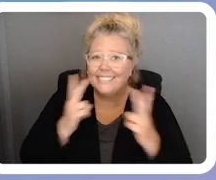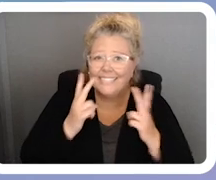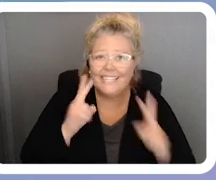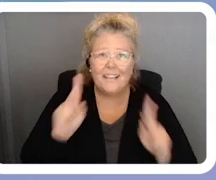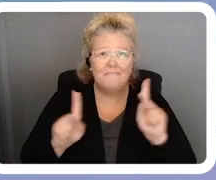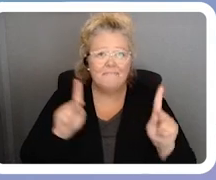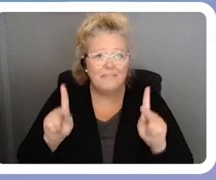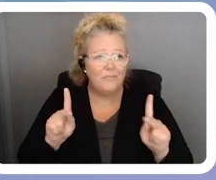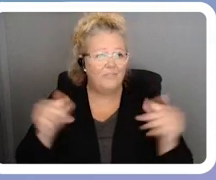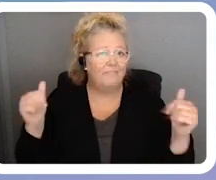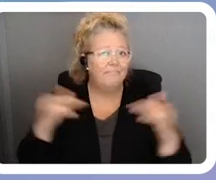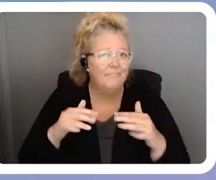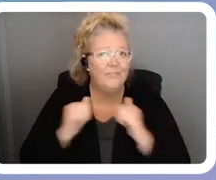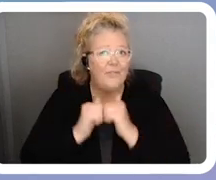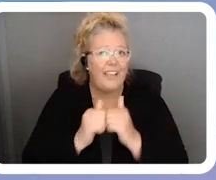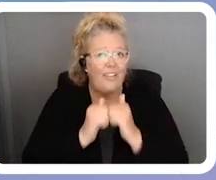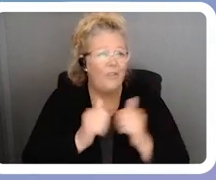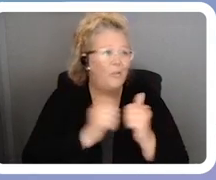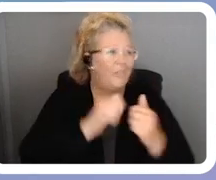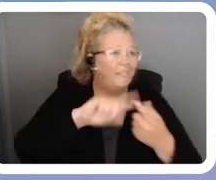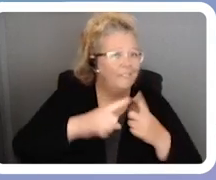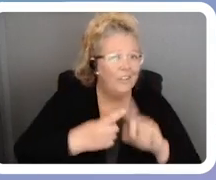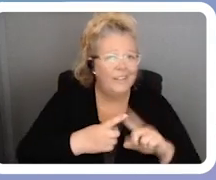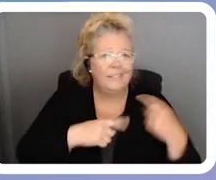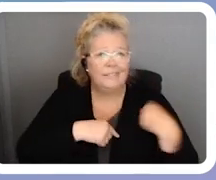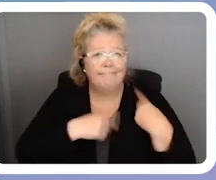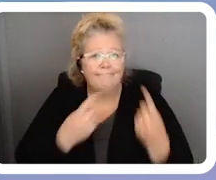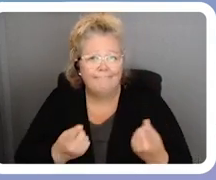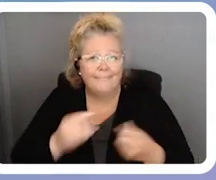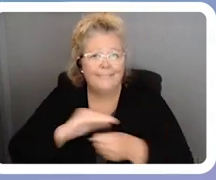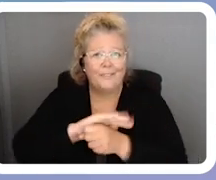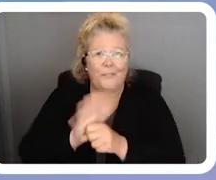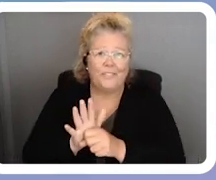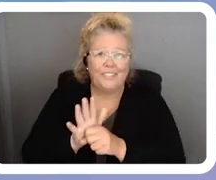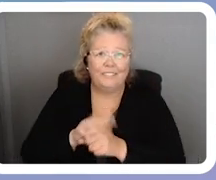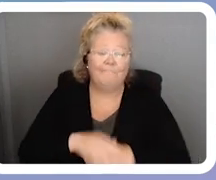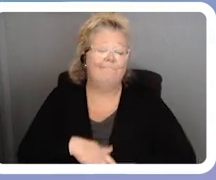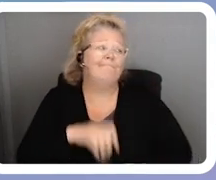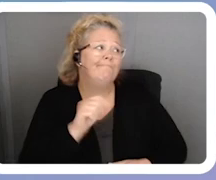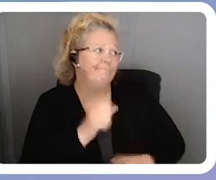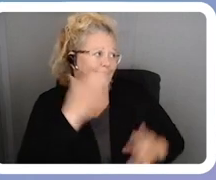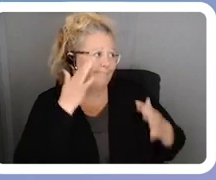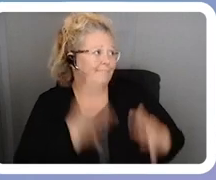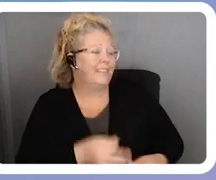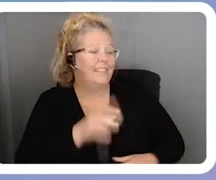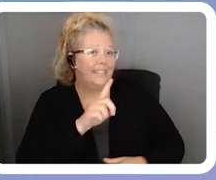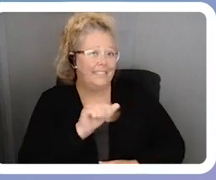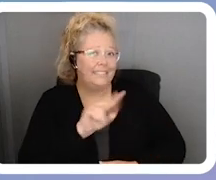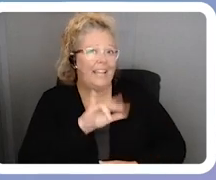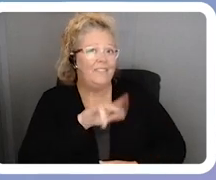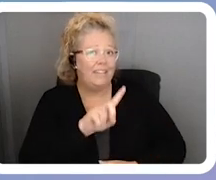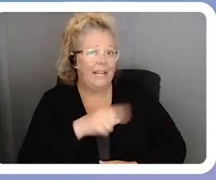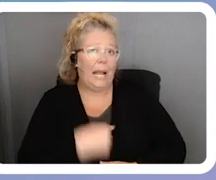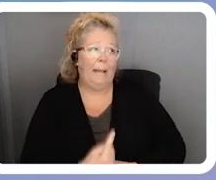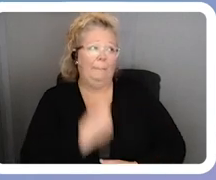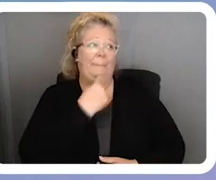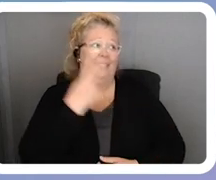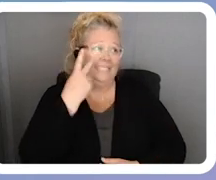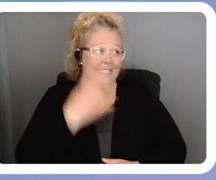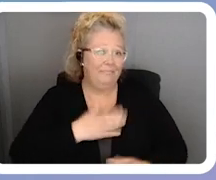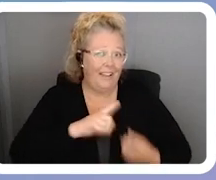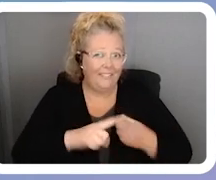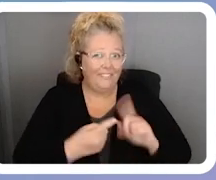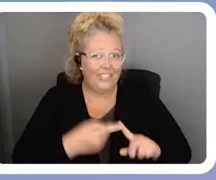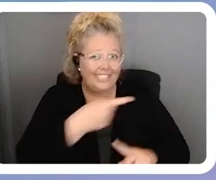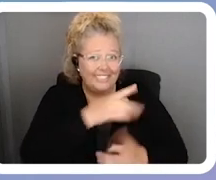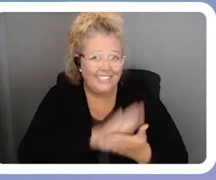have missed seeing people and doing things together with all of our friends throughout the pandemic. Absolutely, David. I